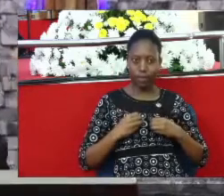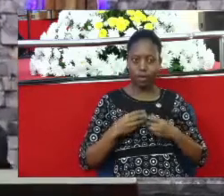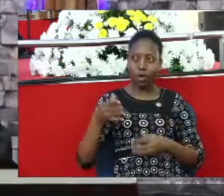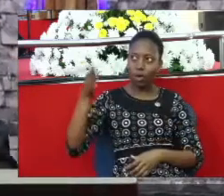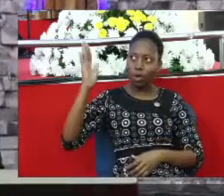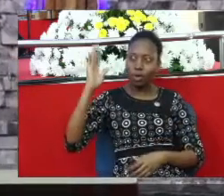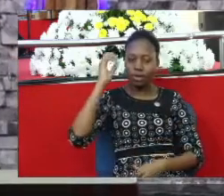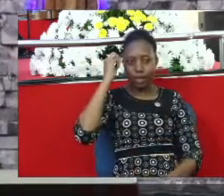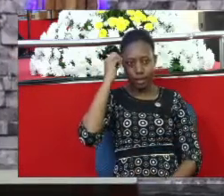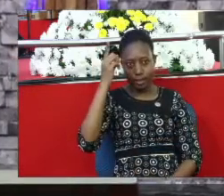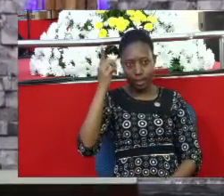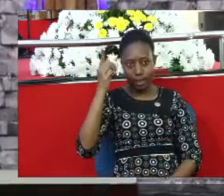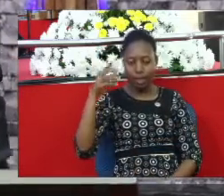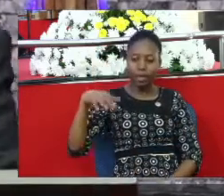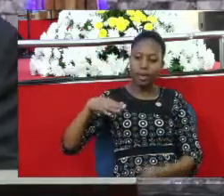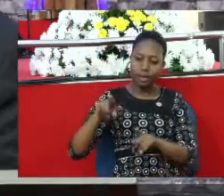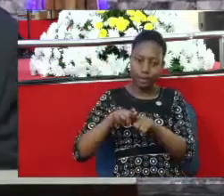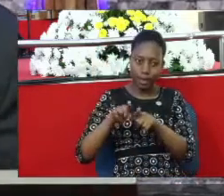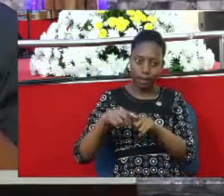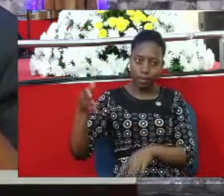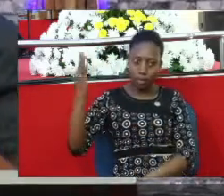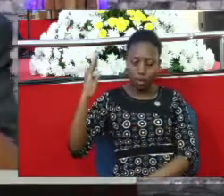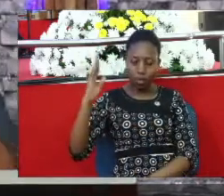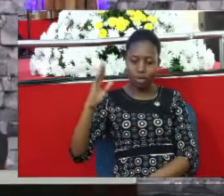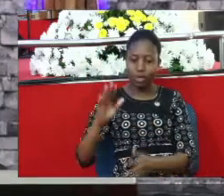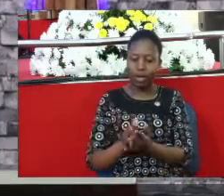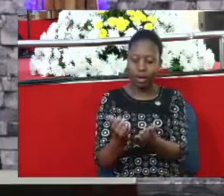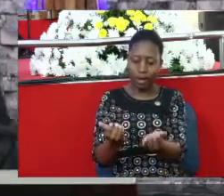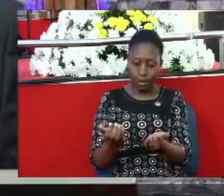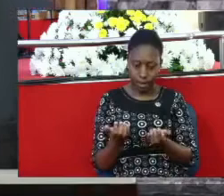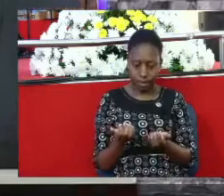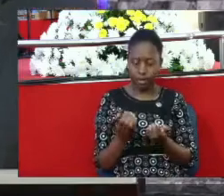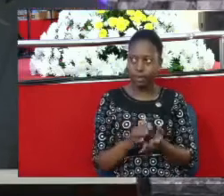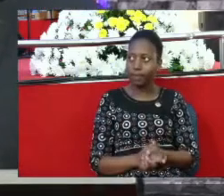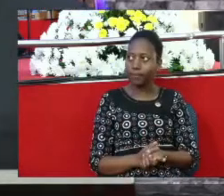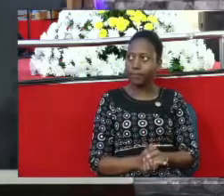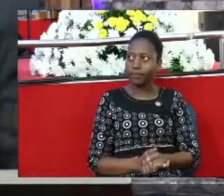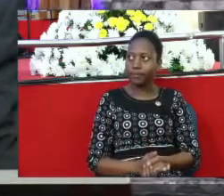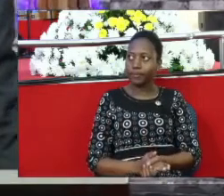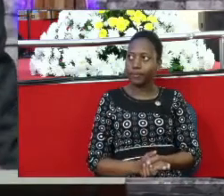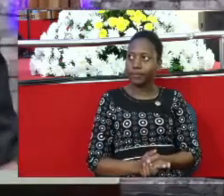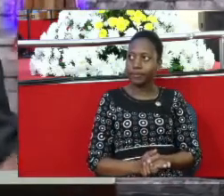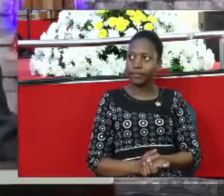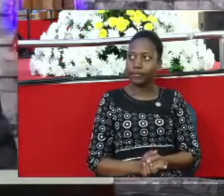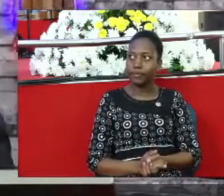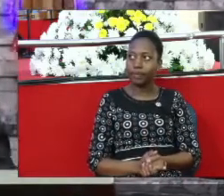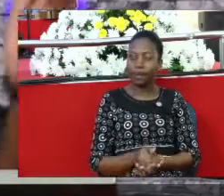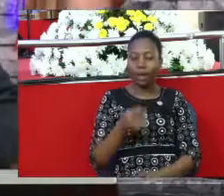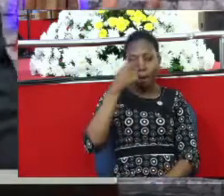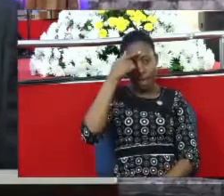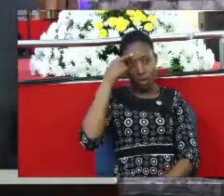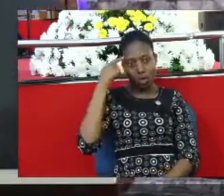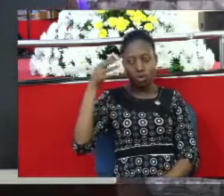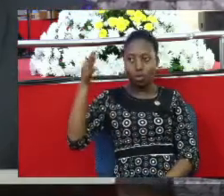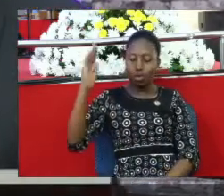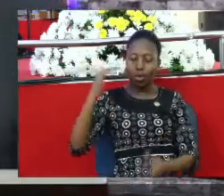divine provision, both directly and indirectly. That's what God does, because he has blessings in his